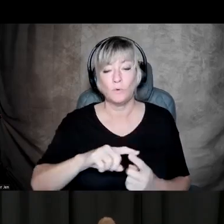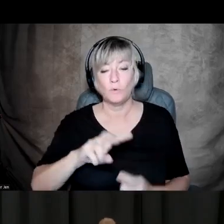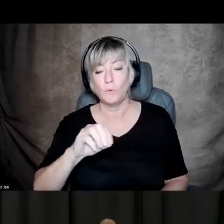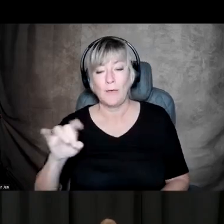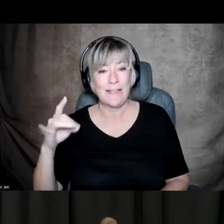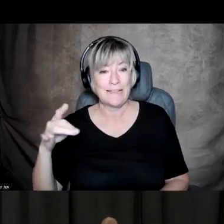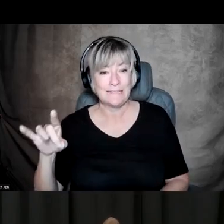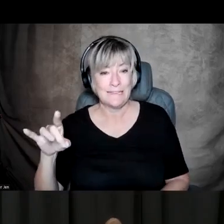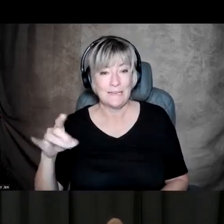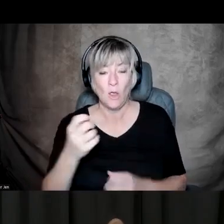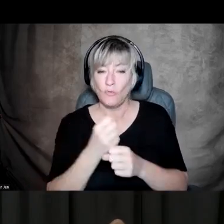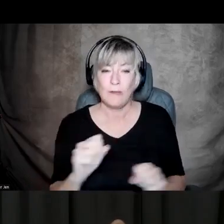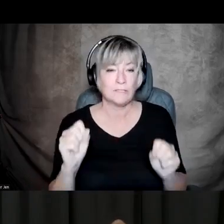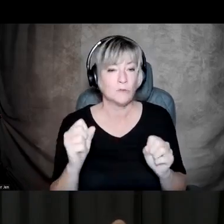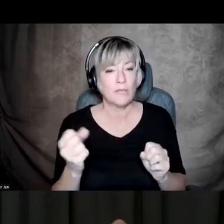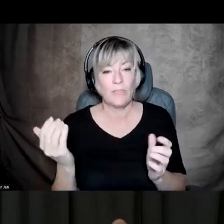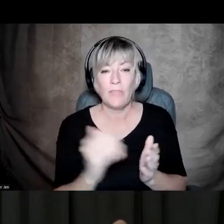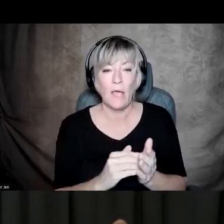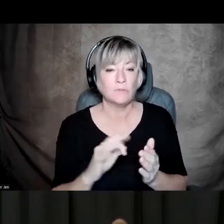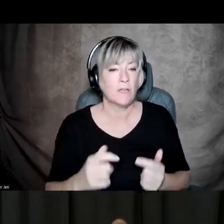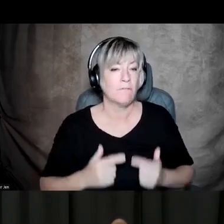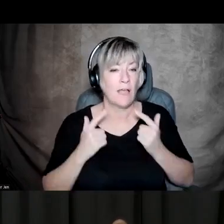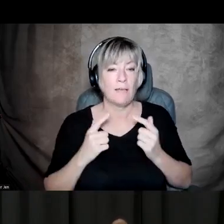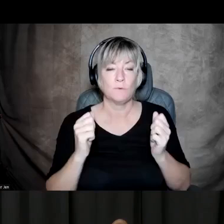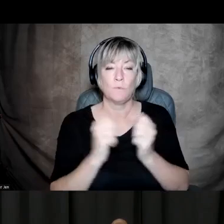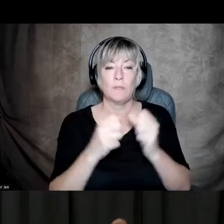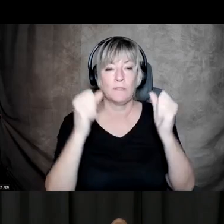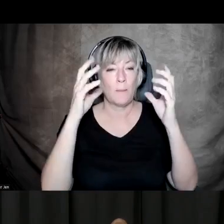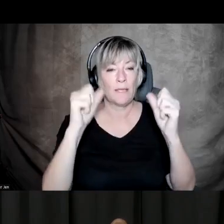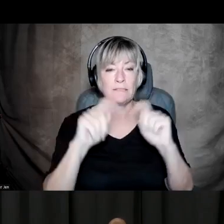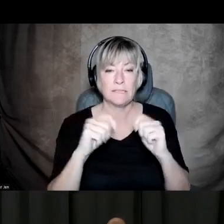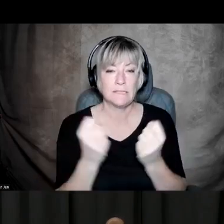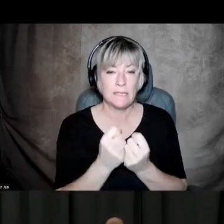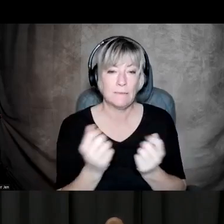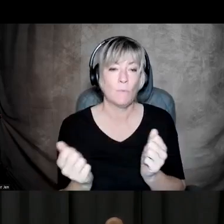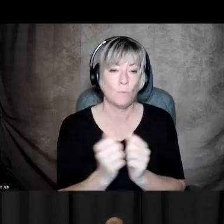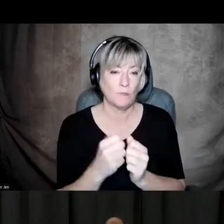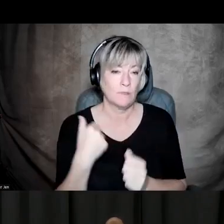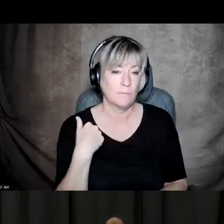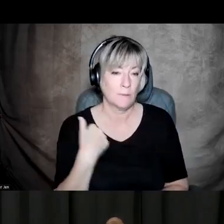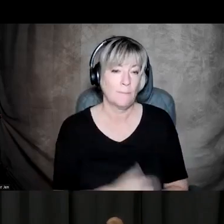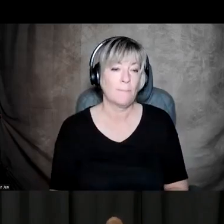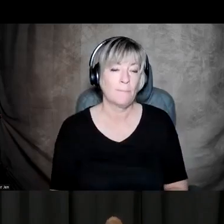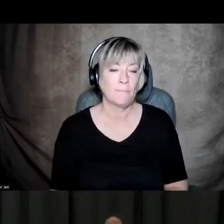2018, rescuing thousands of lives with an amazing team alongside me.